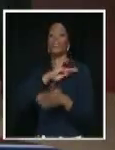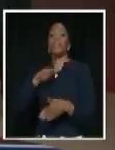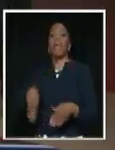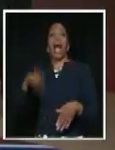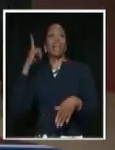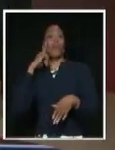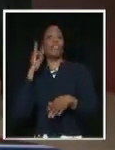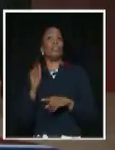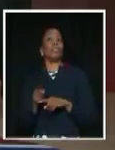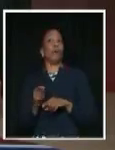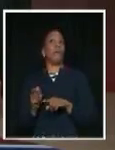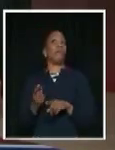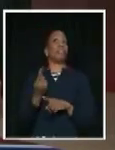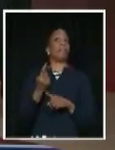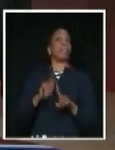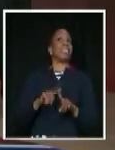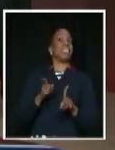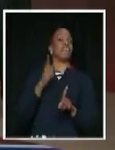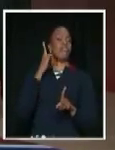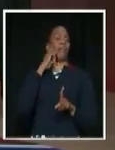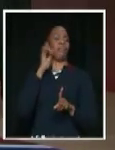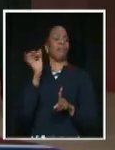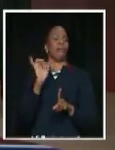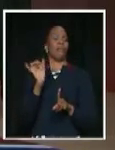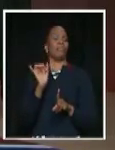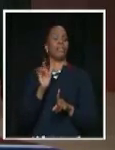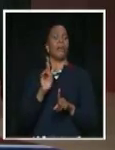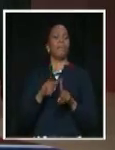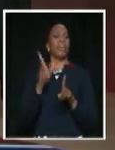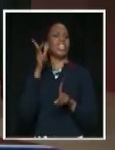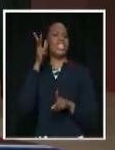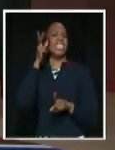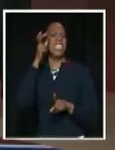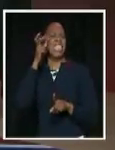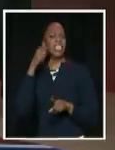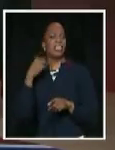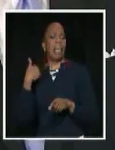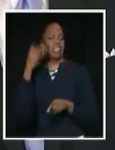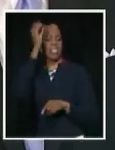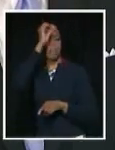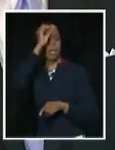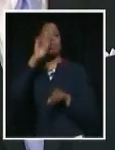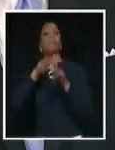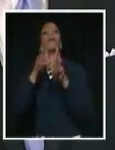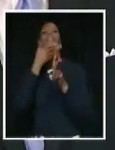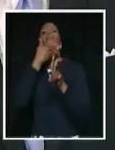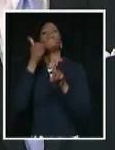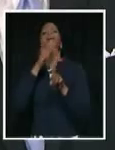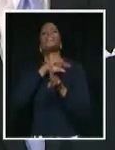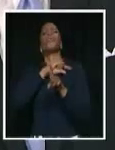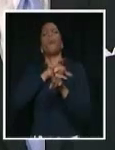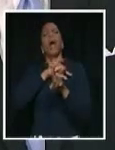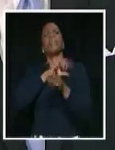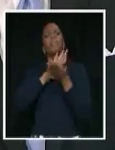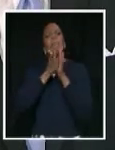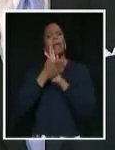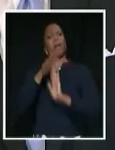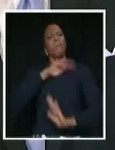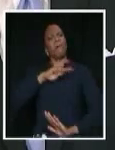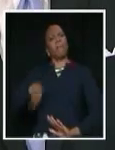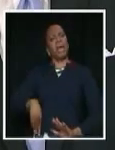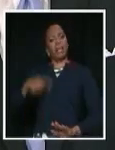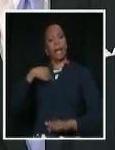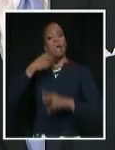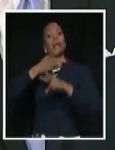to do the other side, too, because she's listening and she has opinions on this matter. What best quality to make a mayor? That I